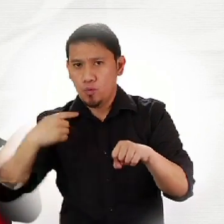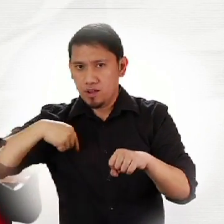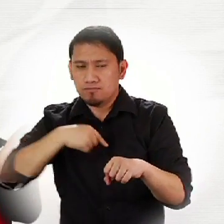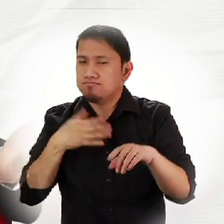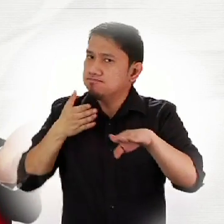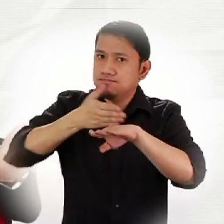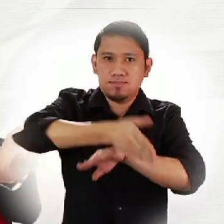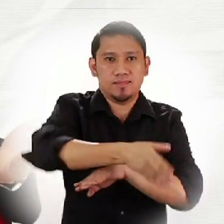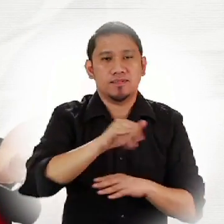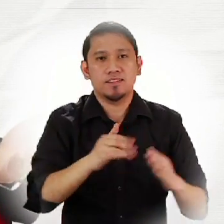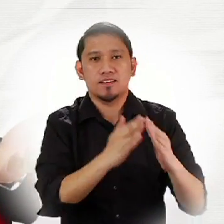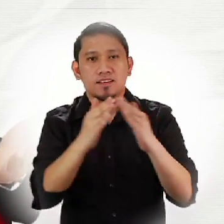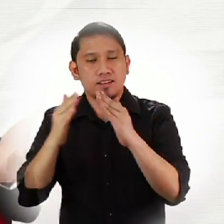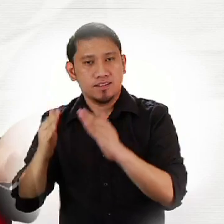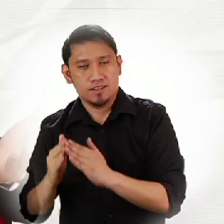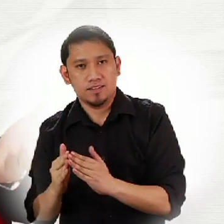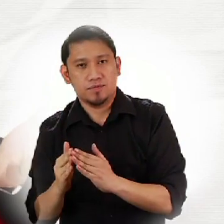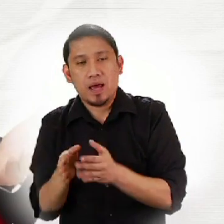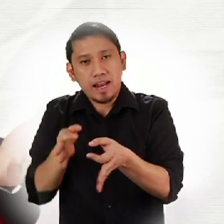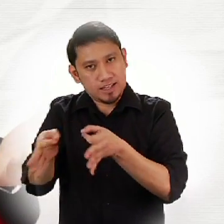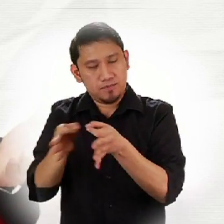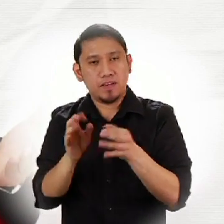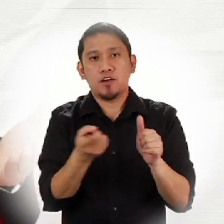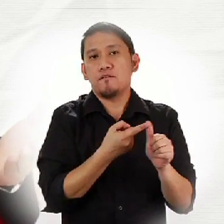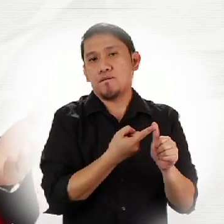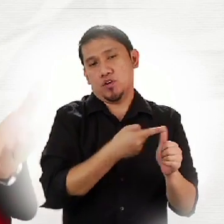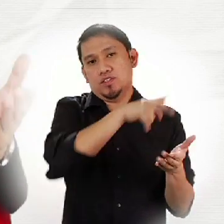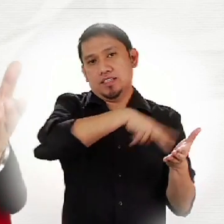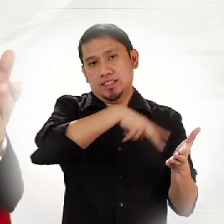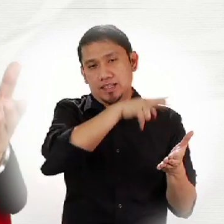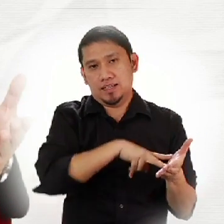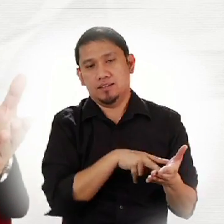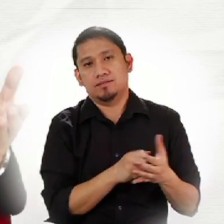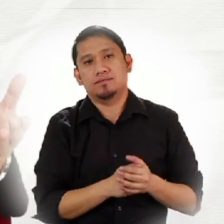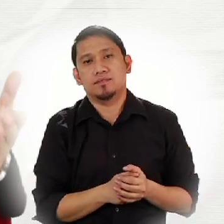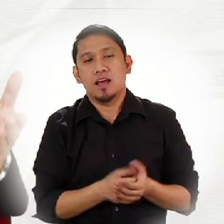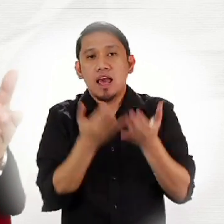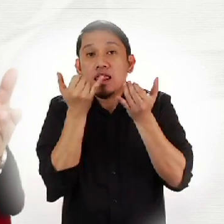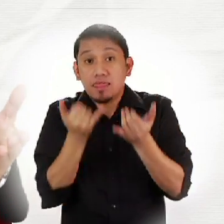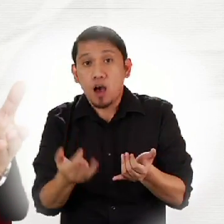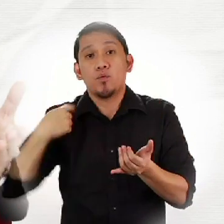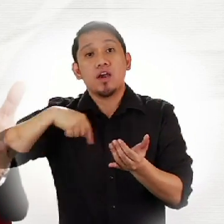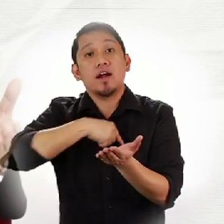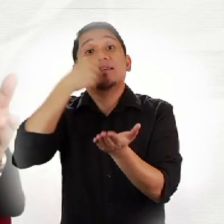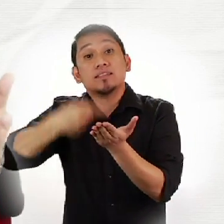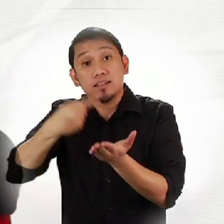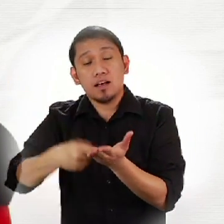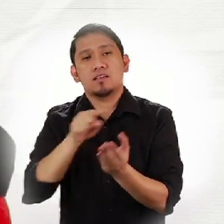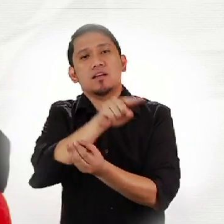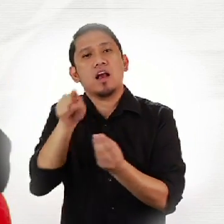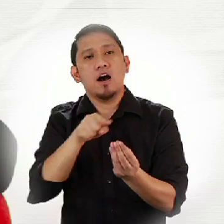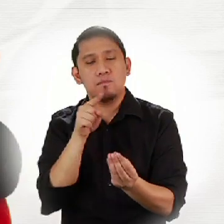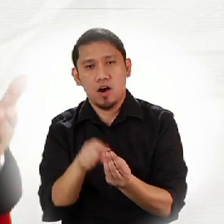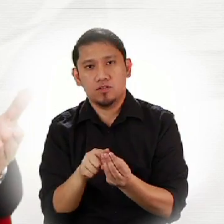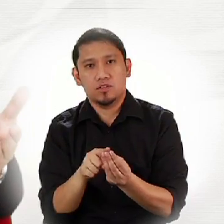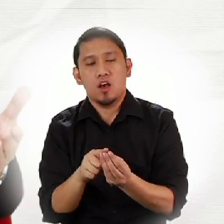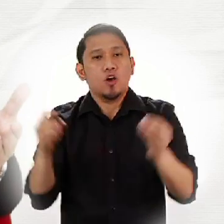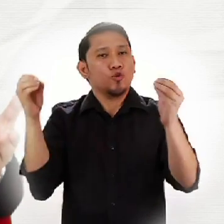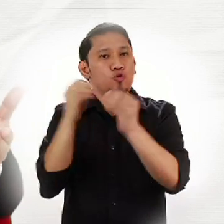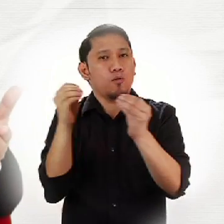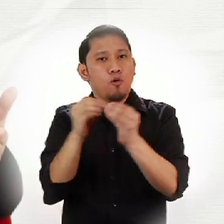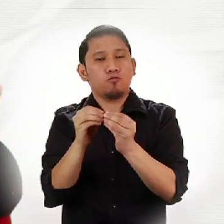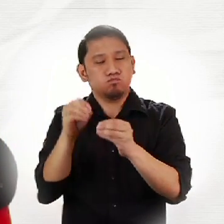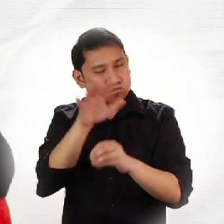Israel, as depicted in the first reading. We are not now talking about the more